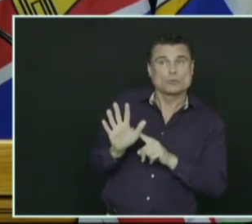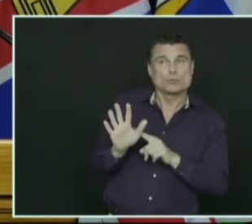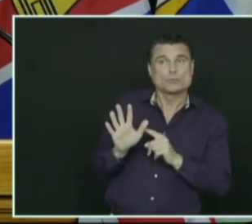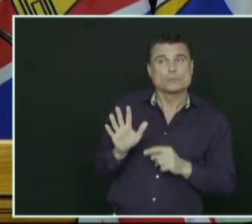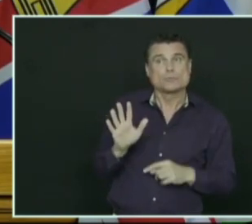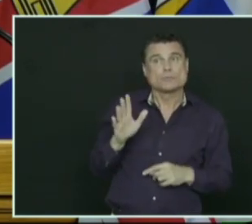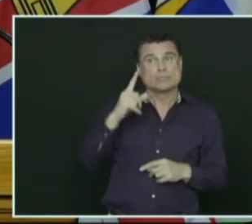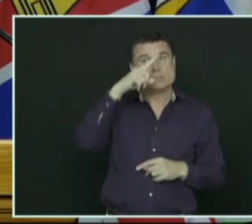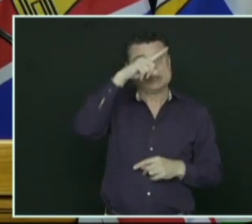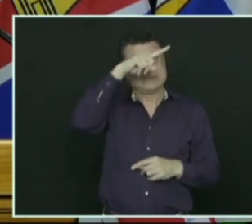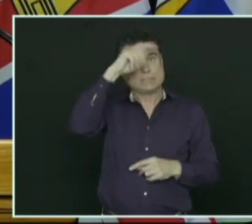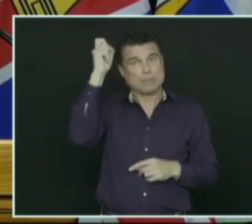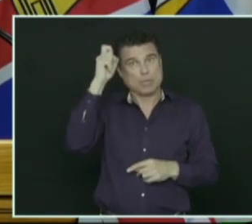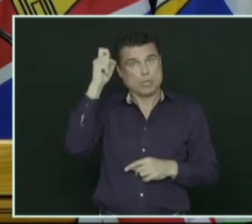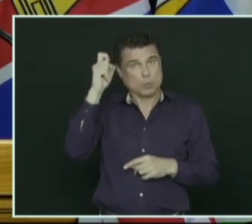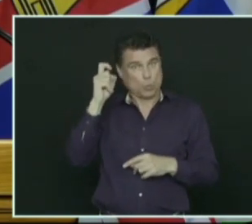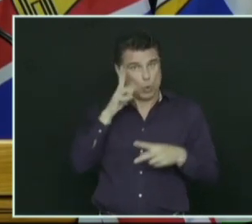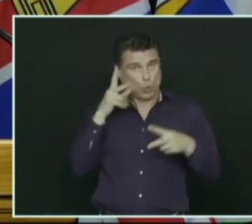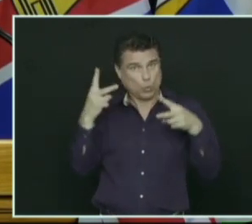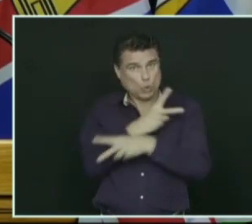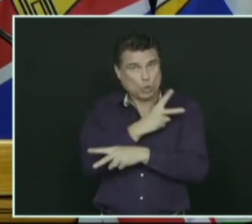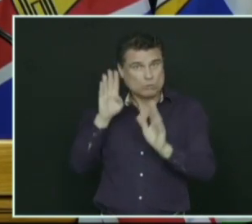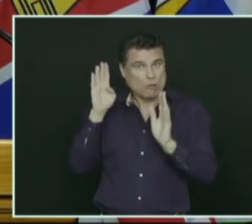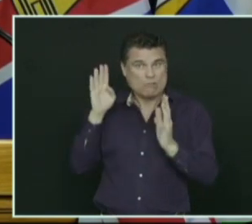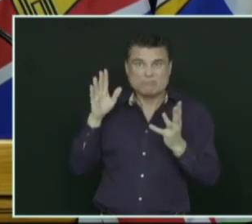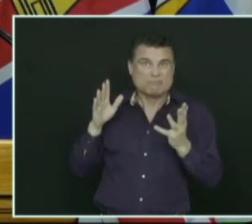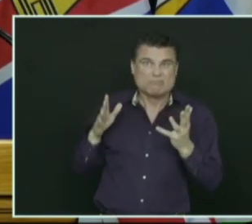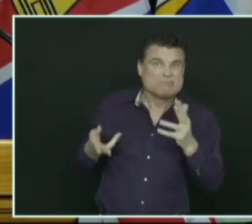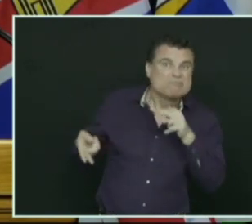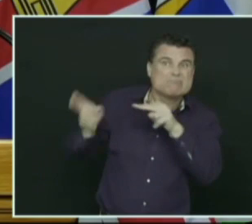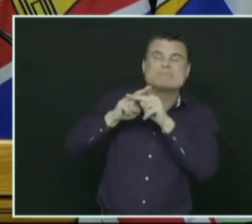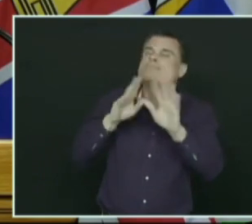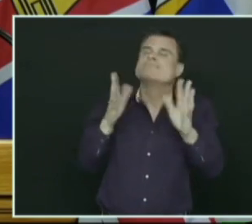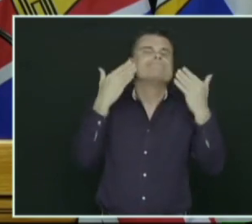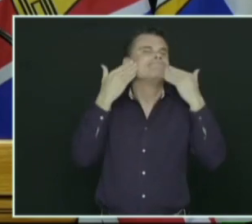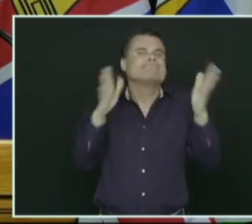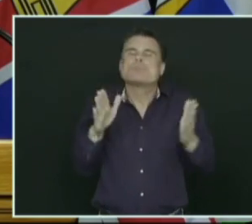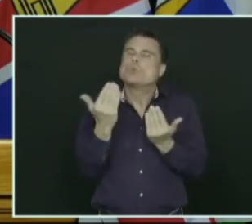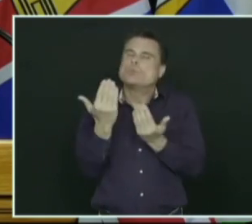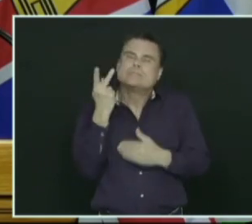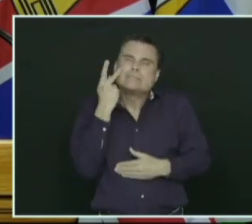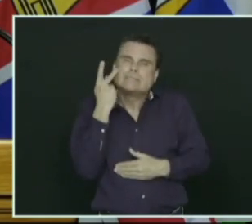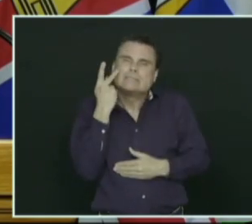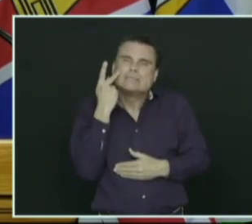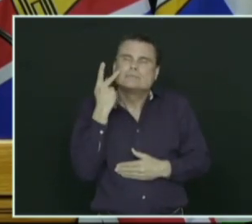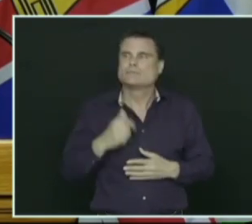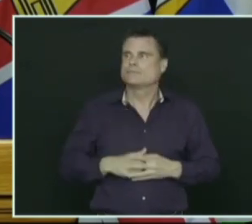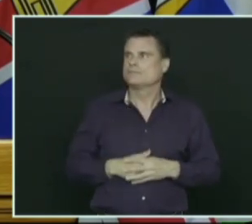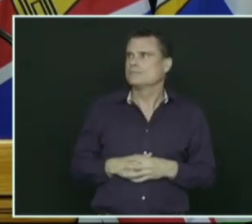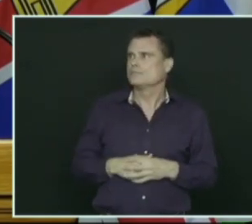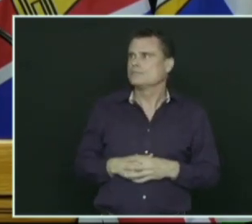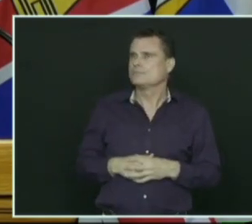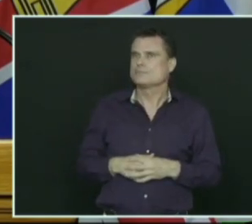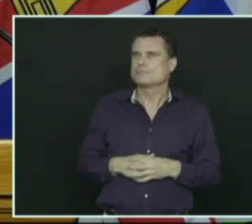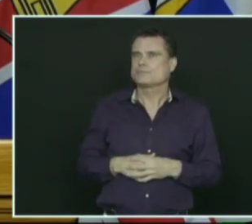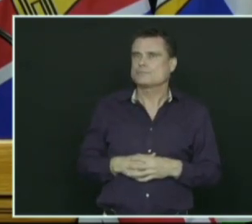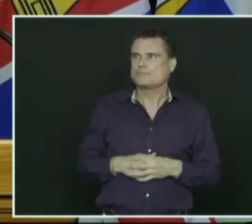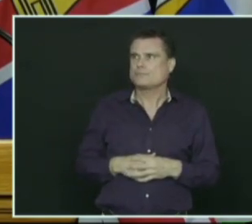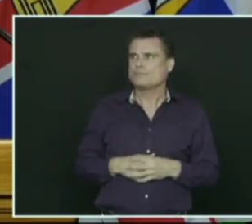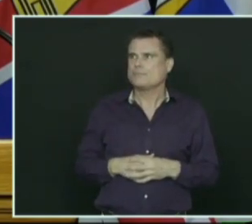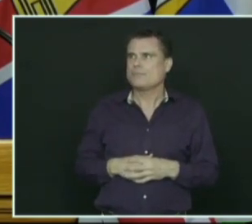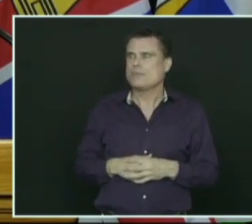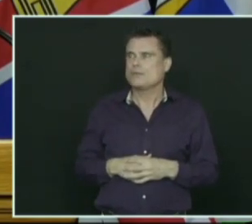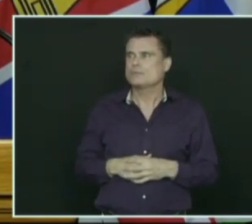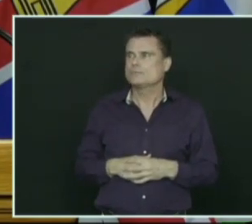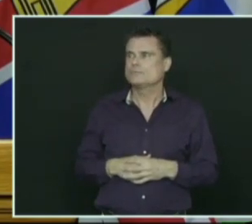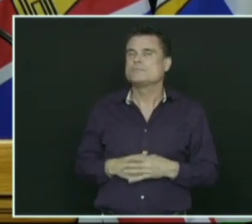rapid test that we can deploy to some of the areas where we have challenges with transporting specimens